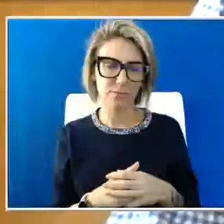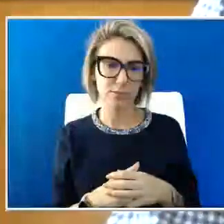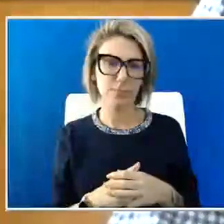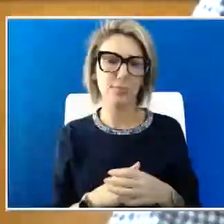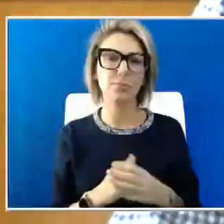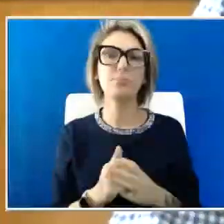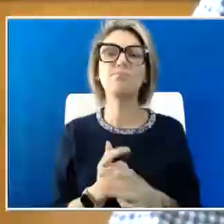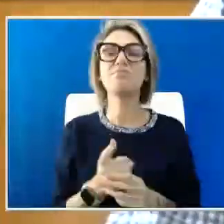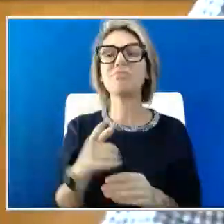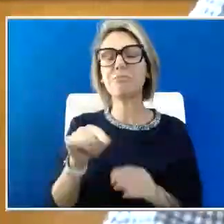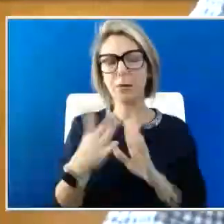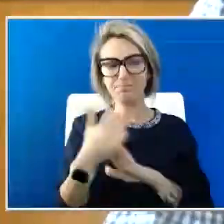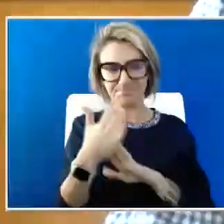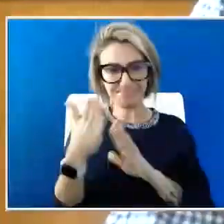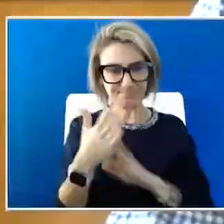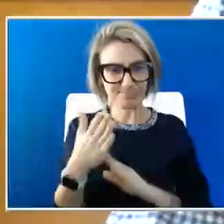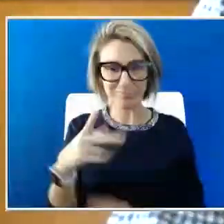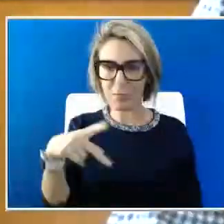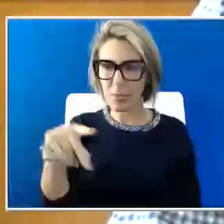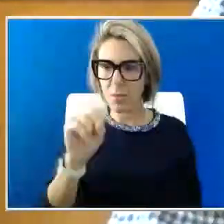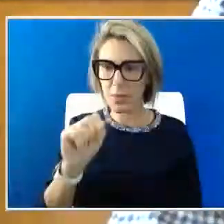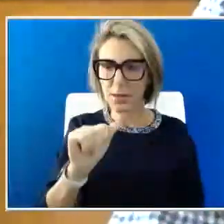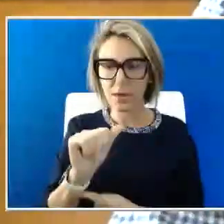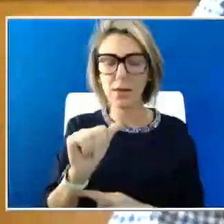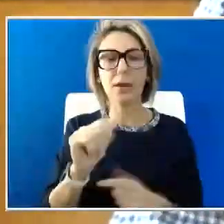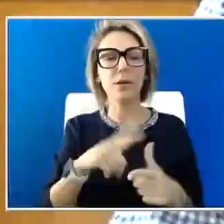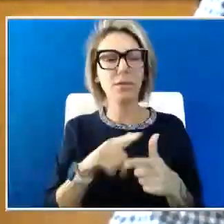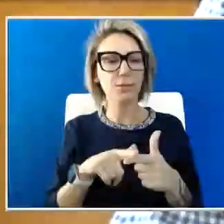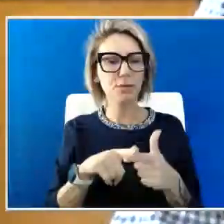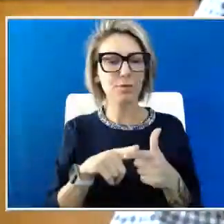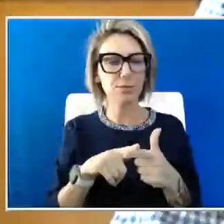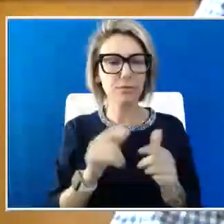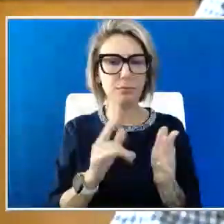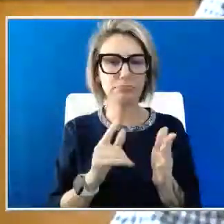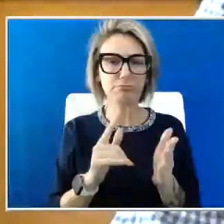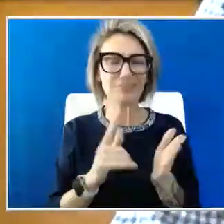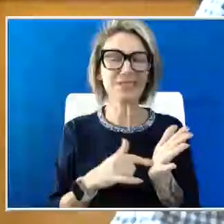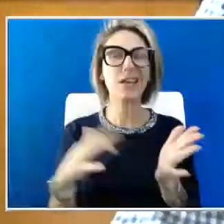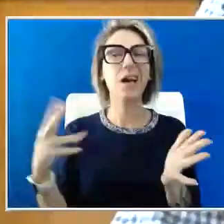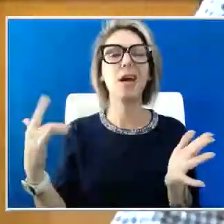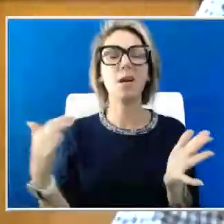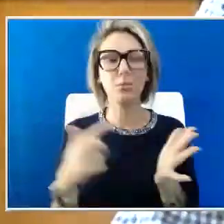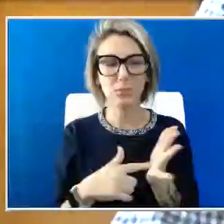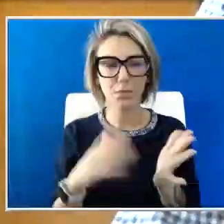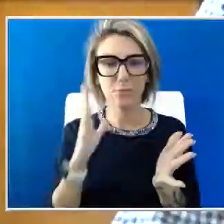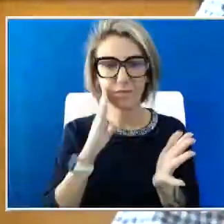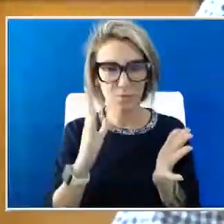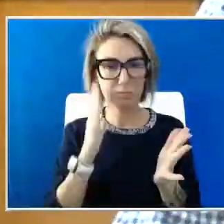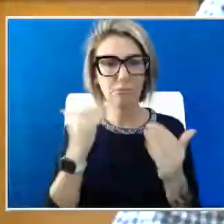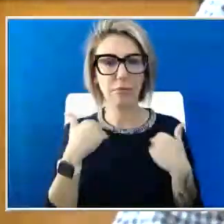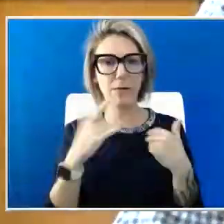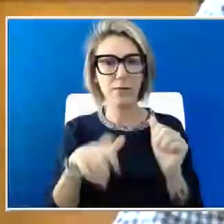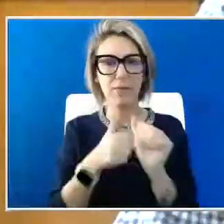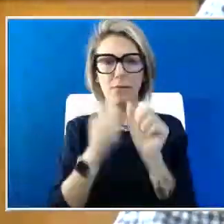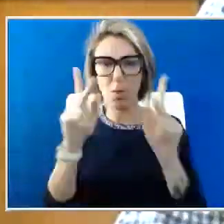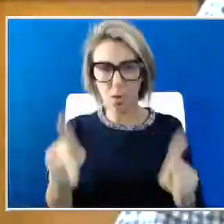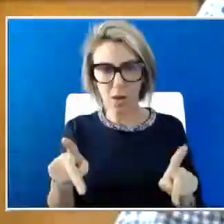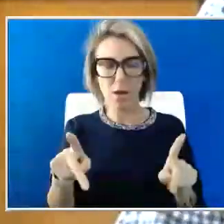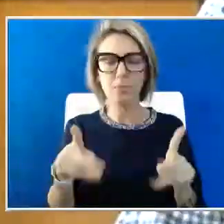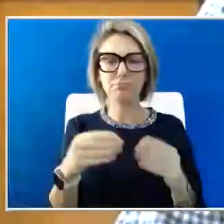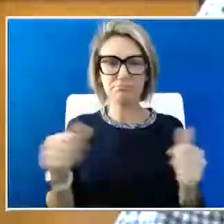ran my PSA, and they said at some time you're going to have follow-up salvage